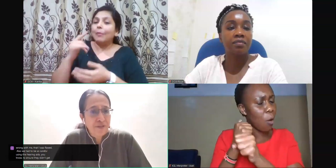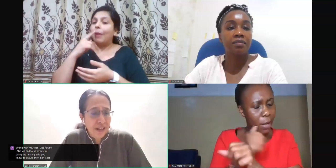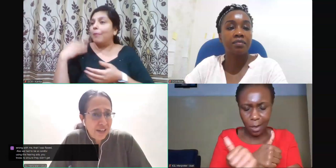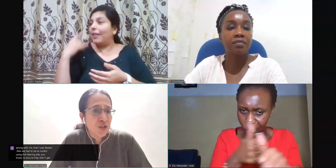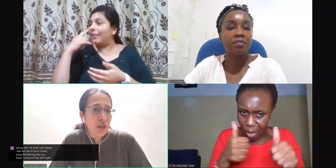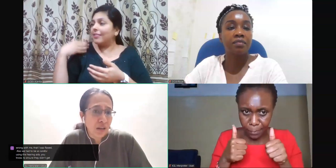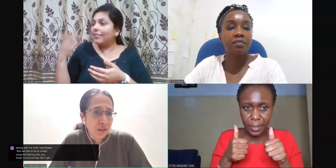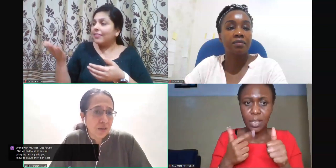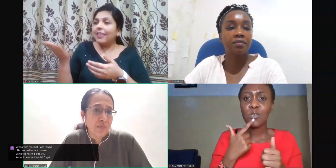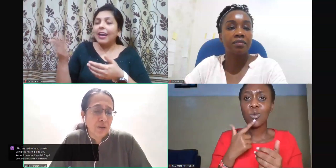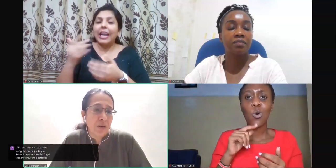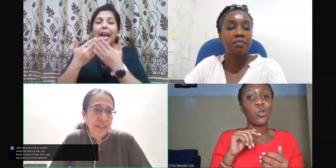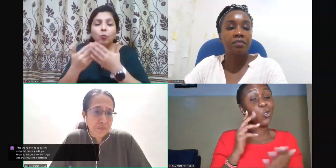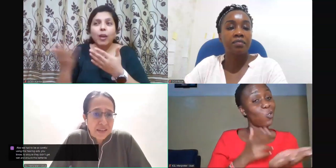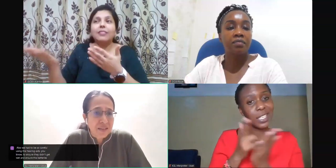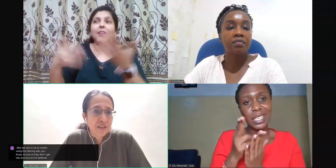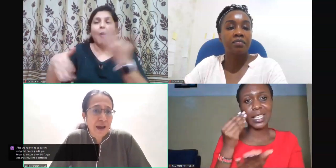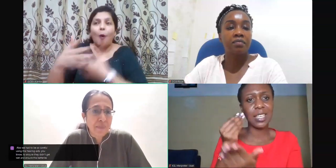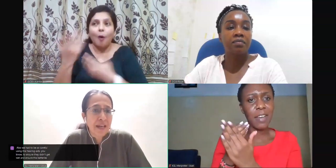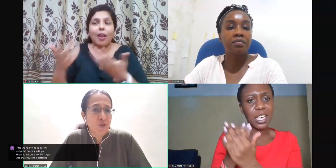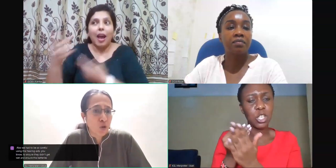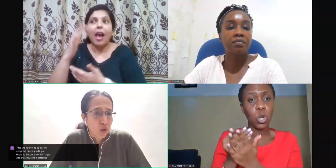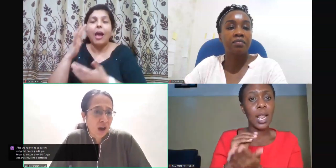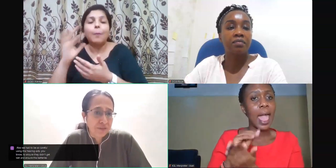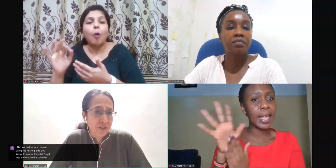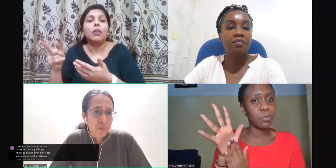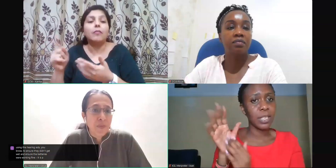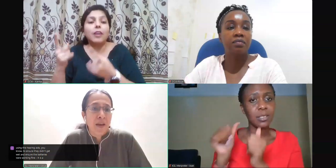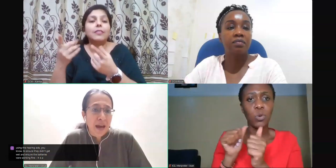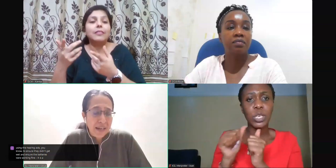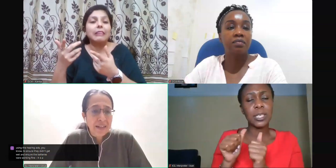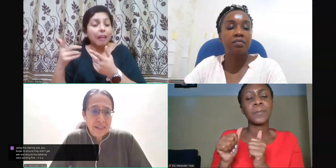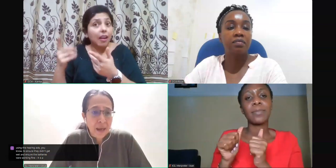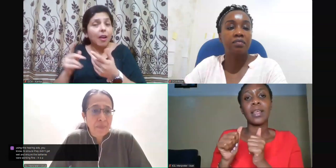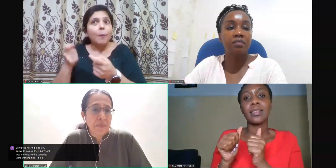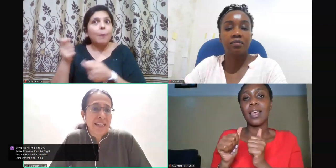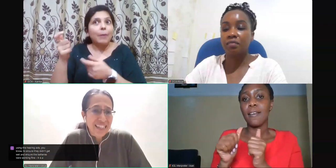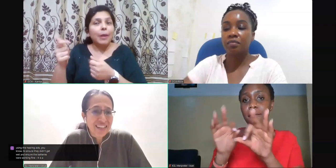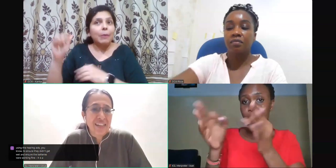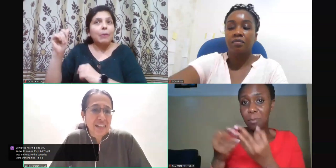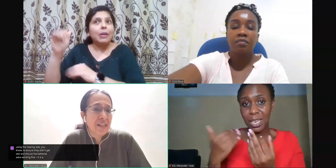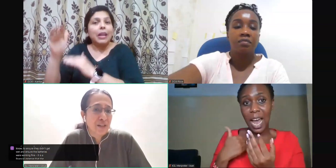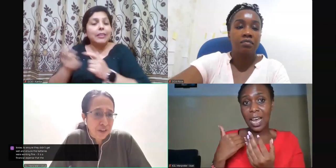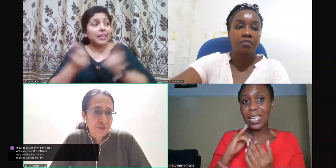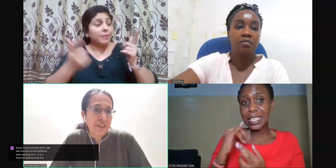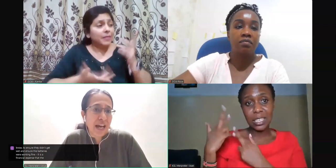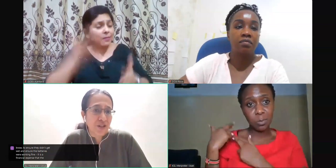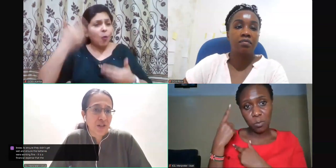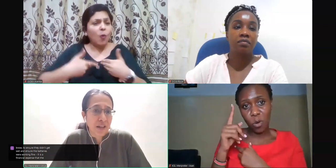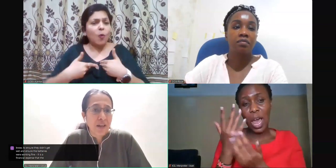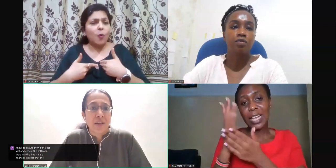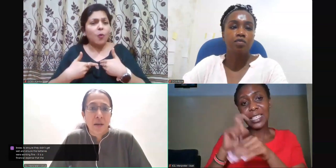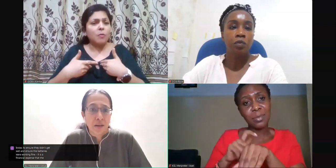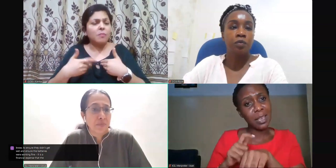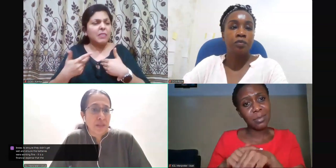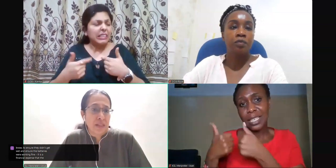It is a financial, expense that the family has to look after. And it sometimes is a little difficult